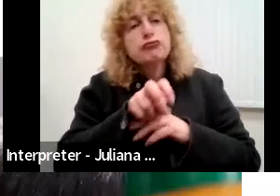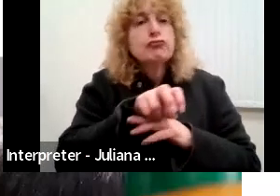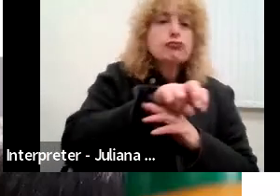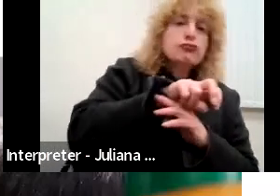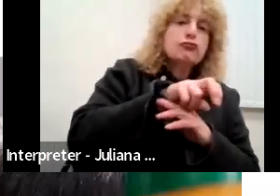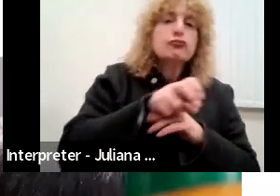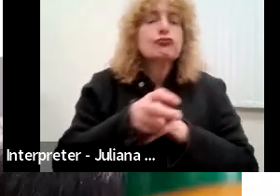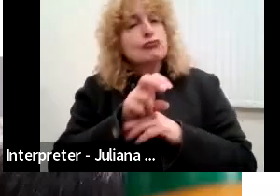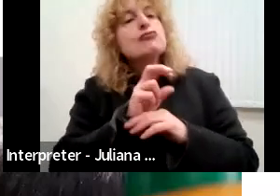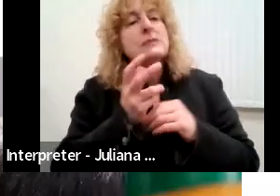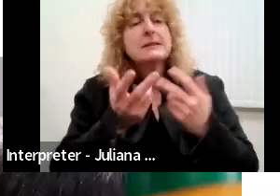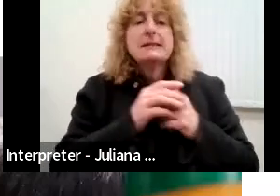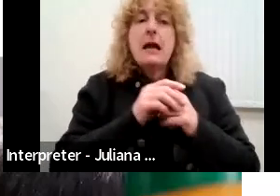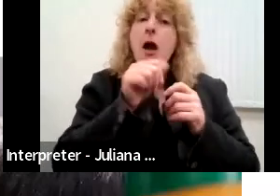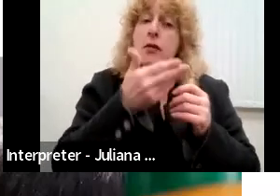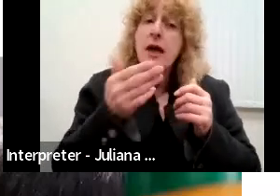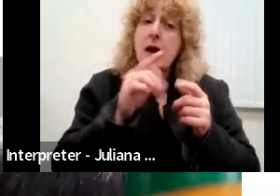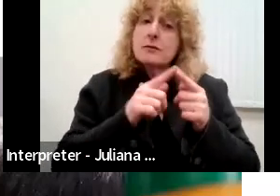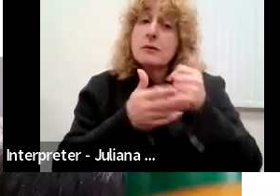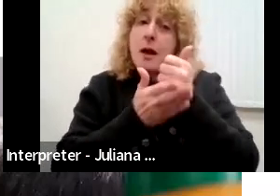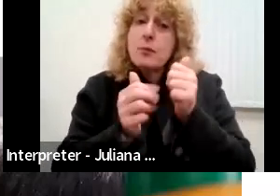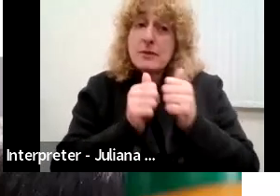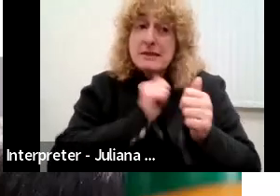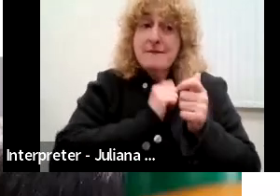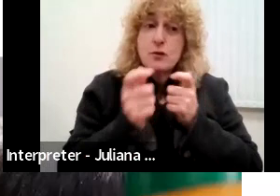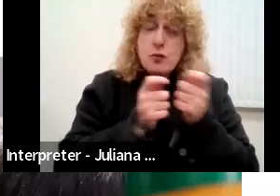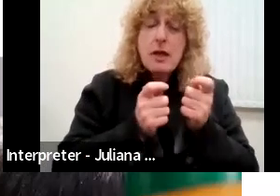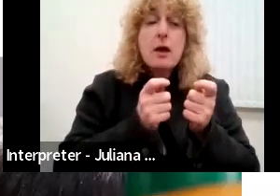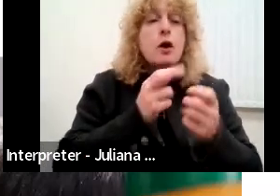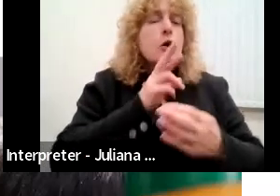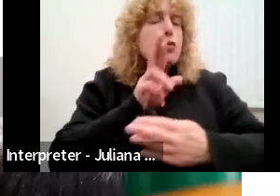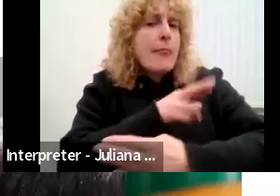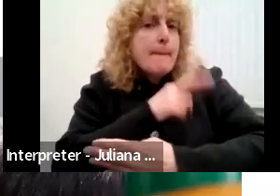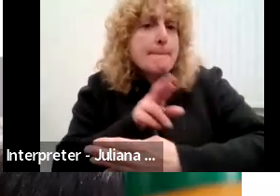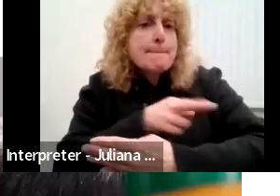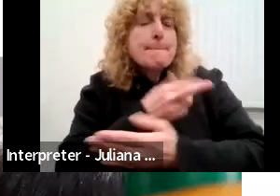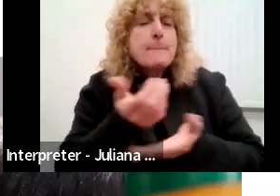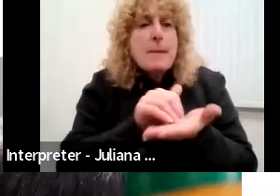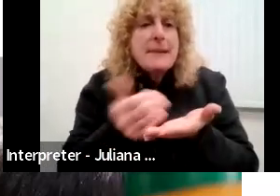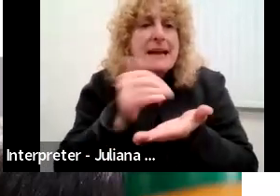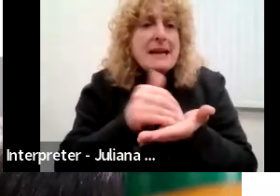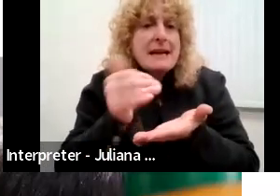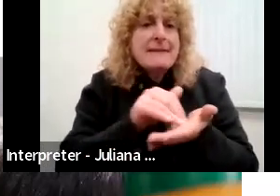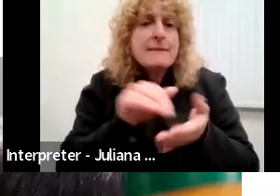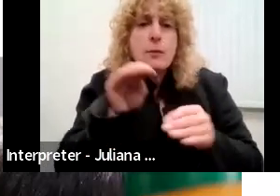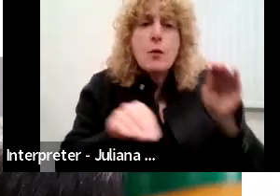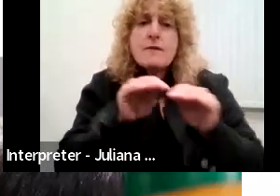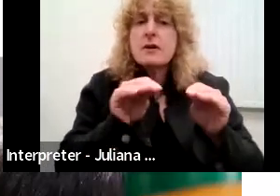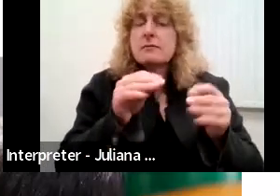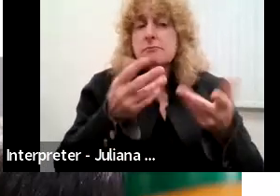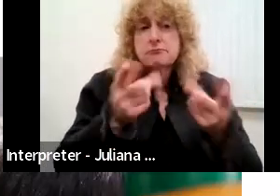Other things that can assist with self-regulation. So rhythms, again, the repetitive movement. So even